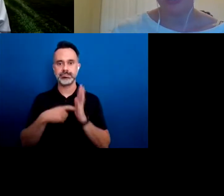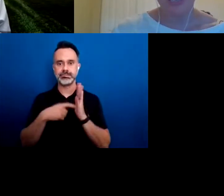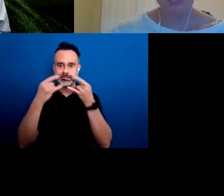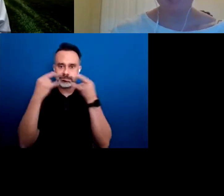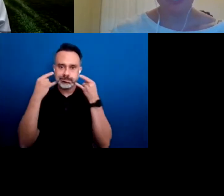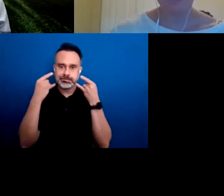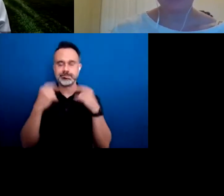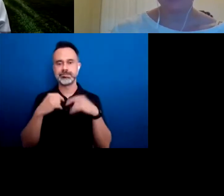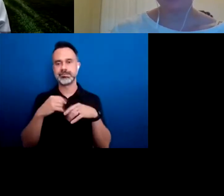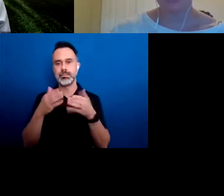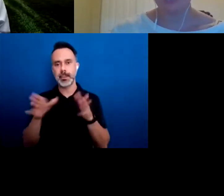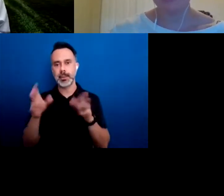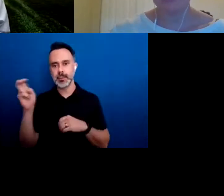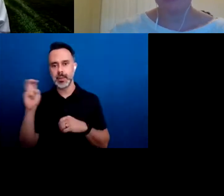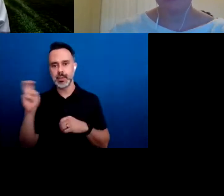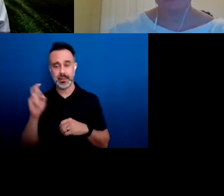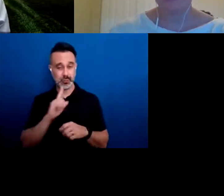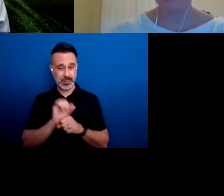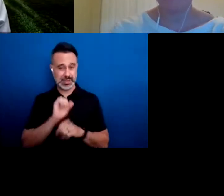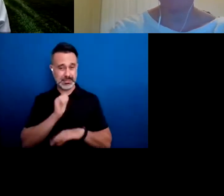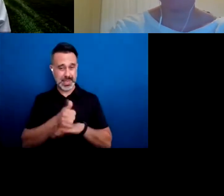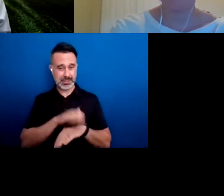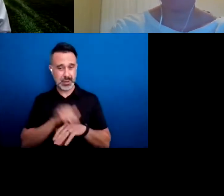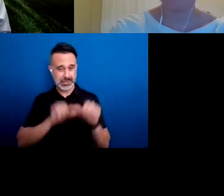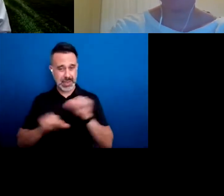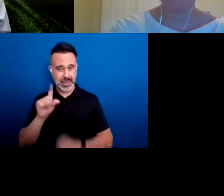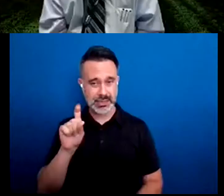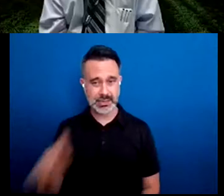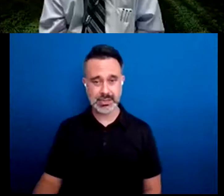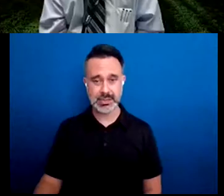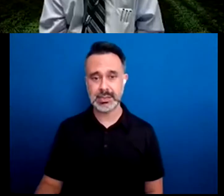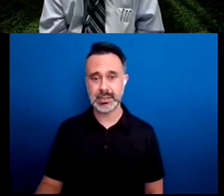transportation? Is this really based on science?